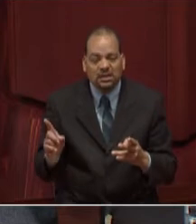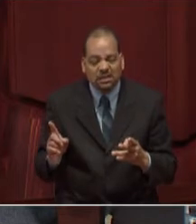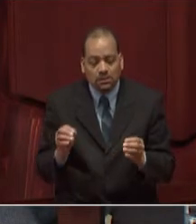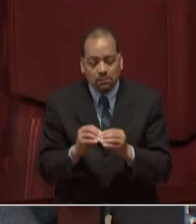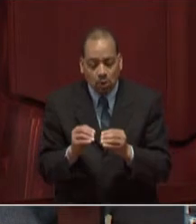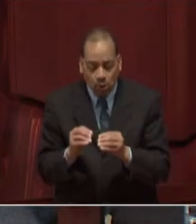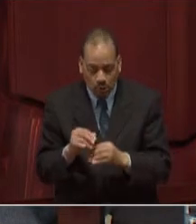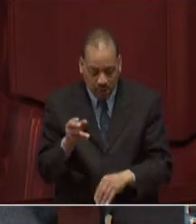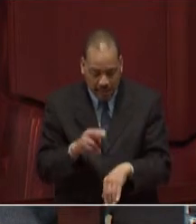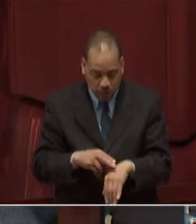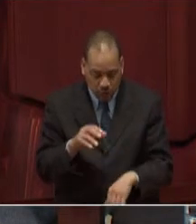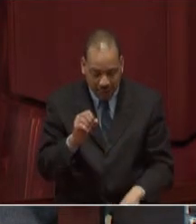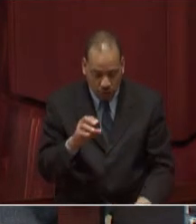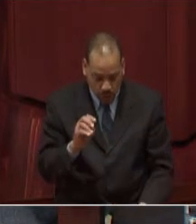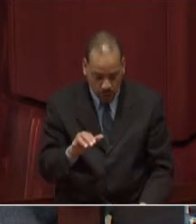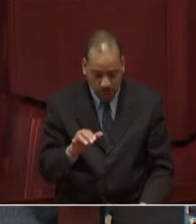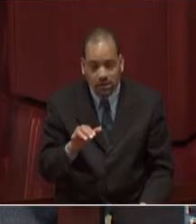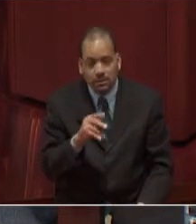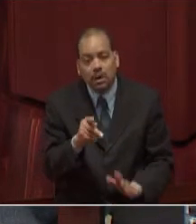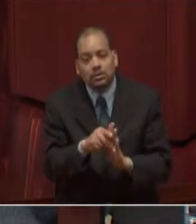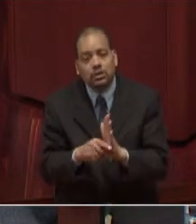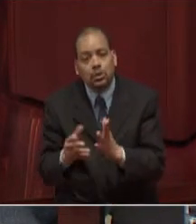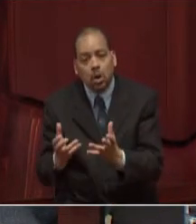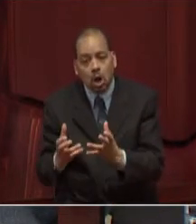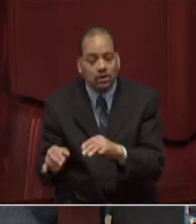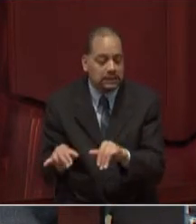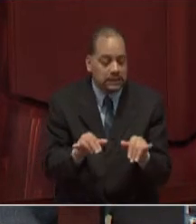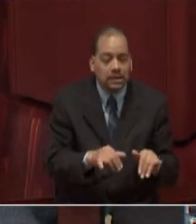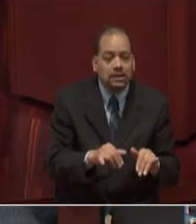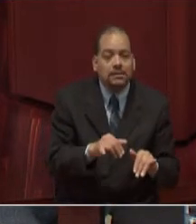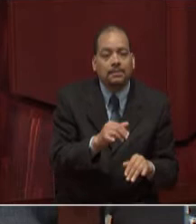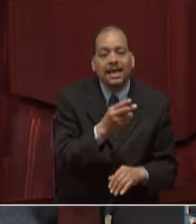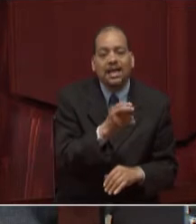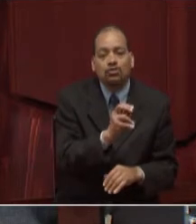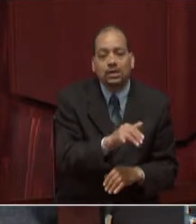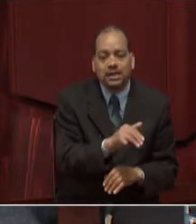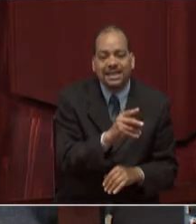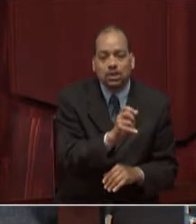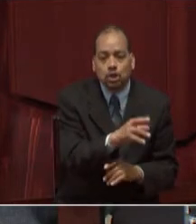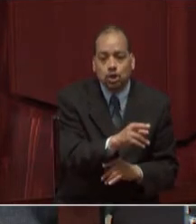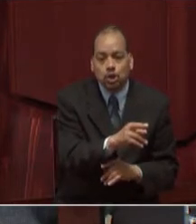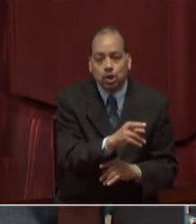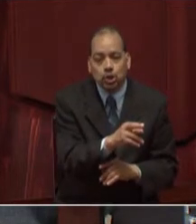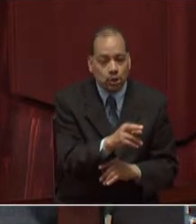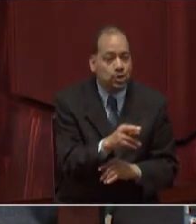in Kissinger he found his alter ego, and so their structure, whatever